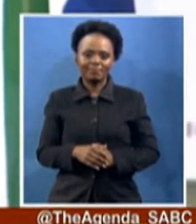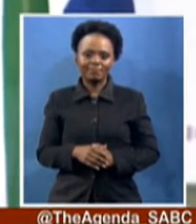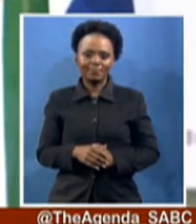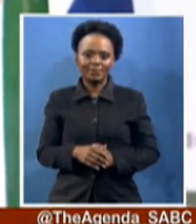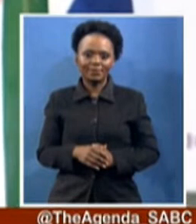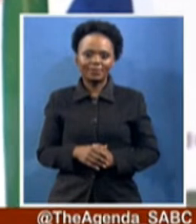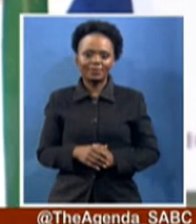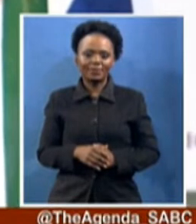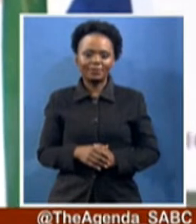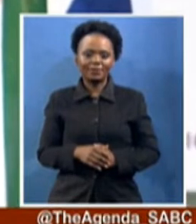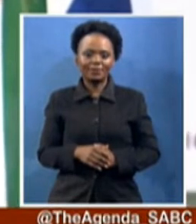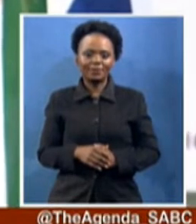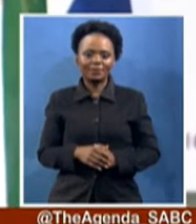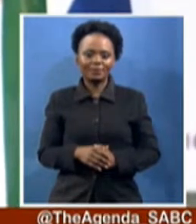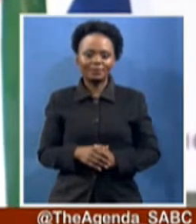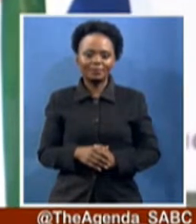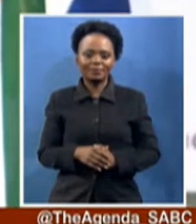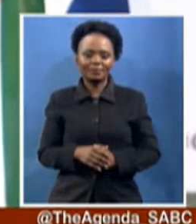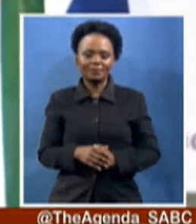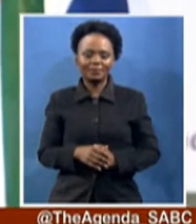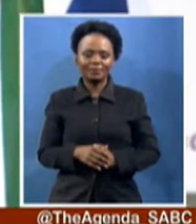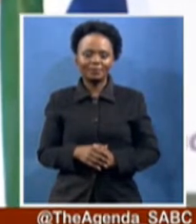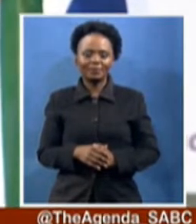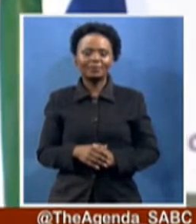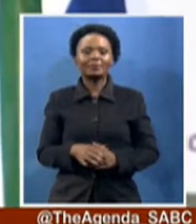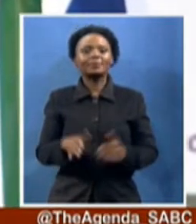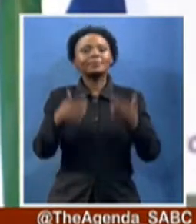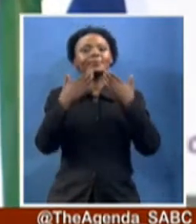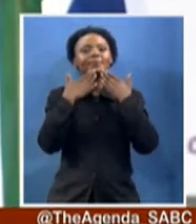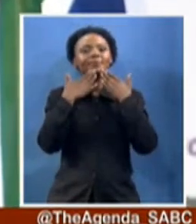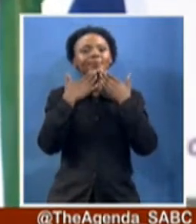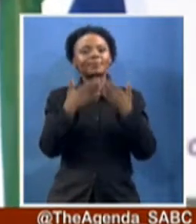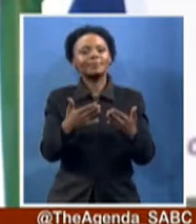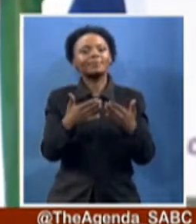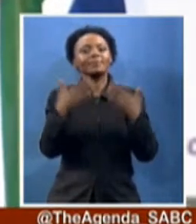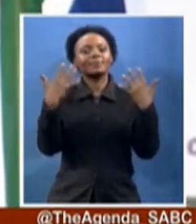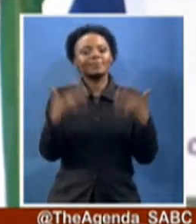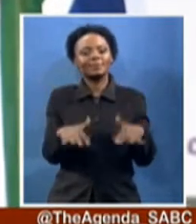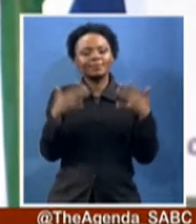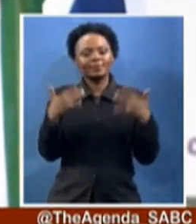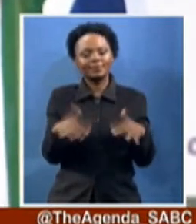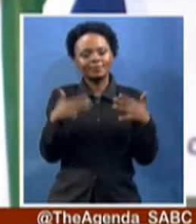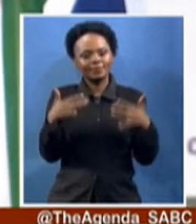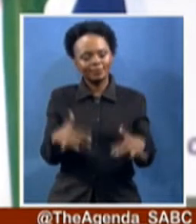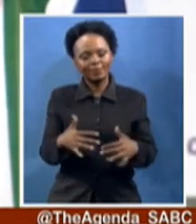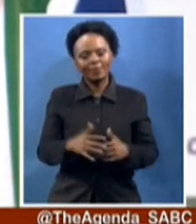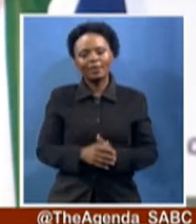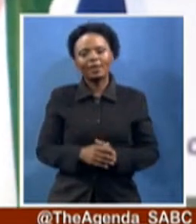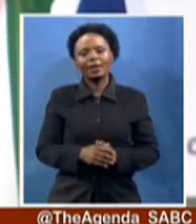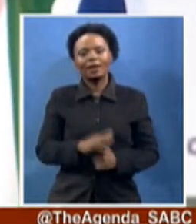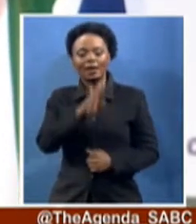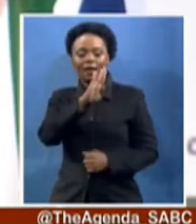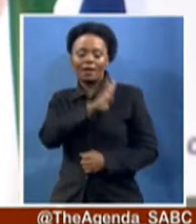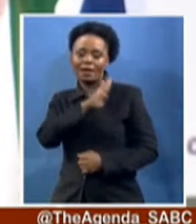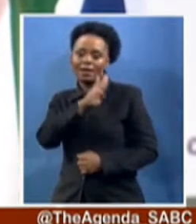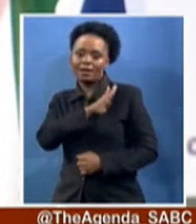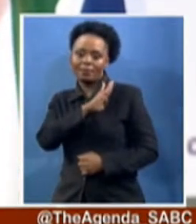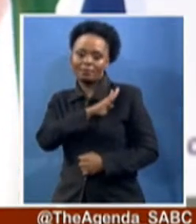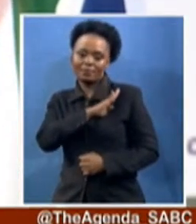Thank you very much to the Army, the SANDF,